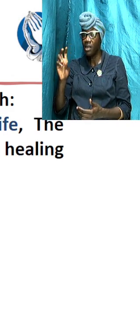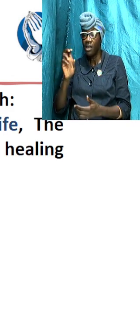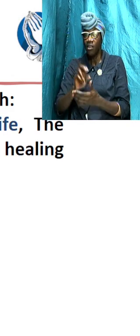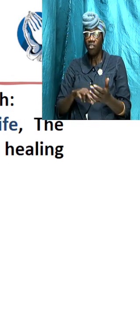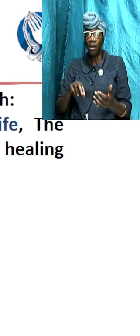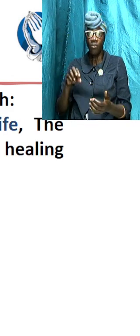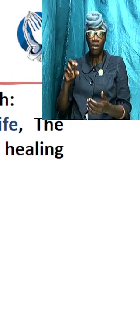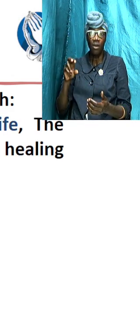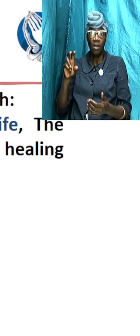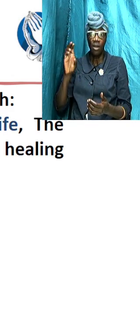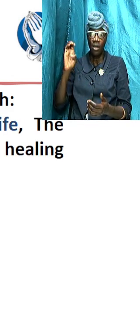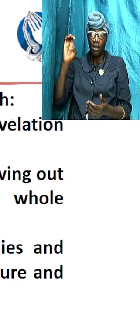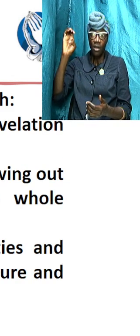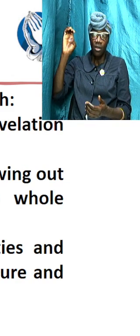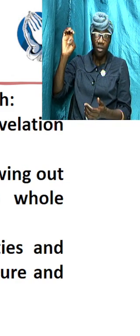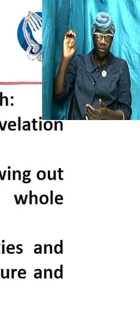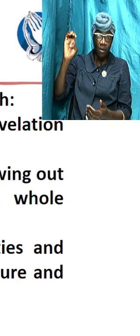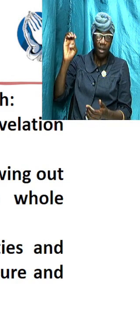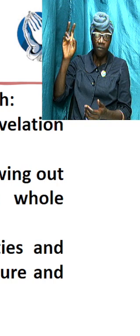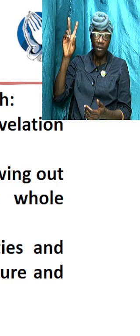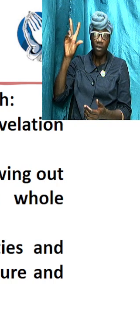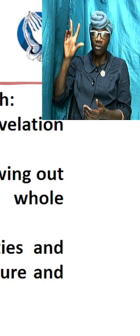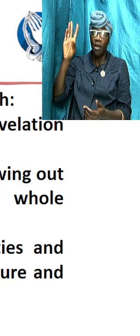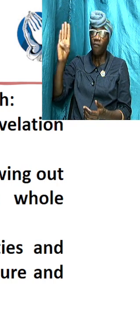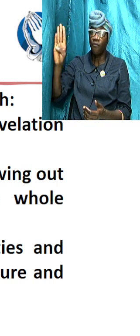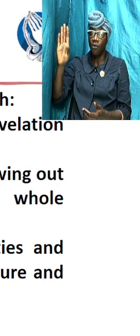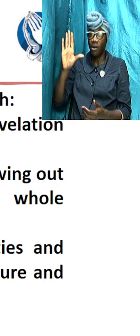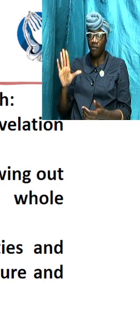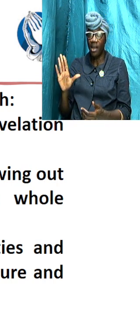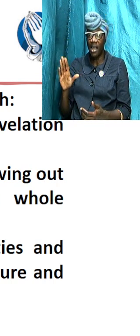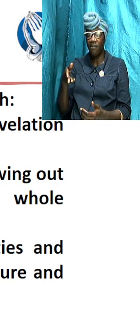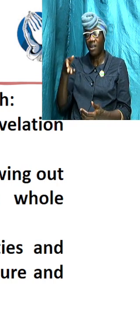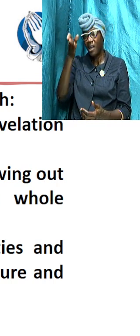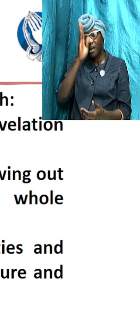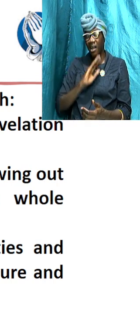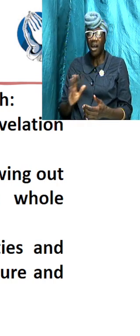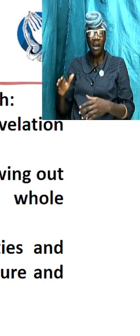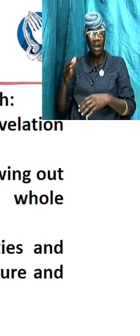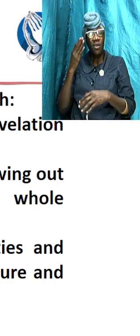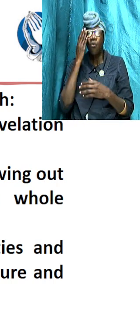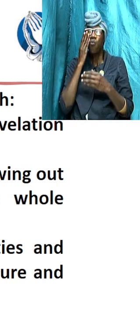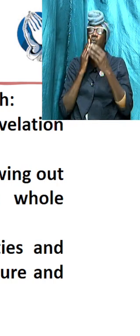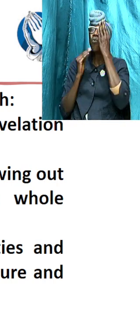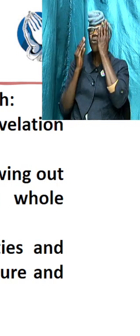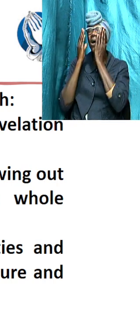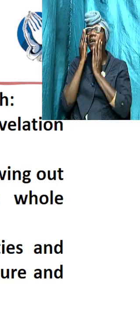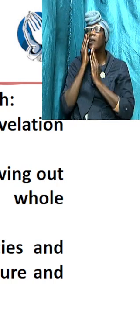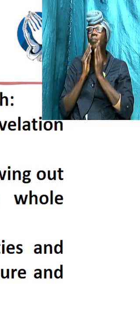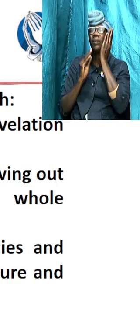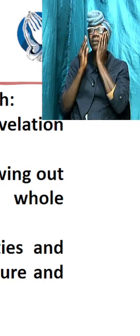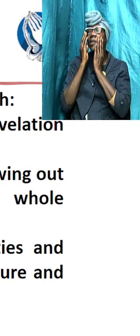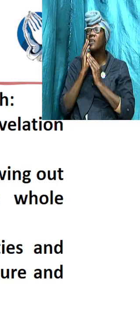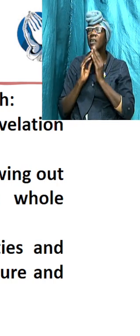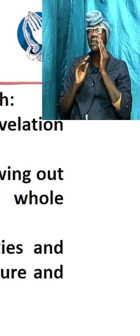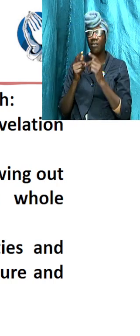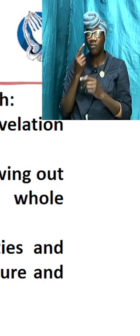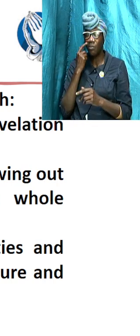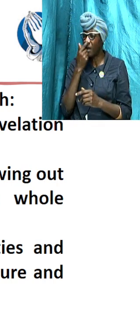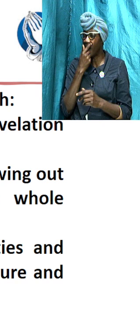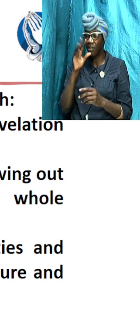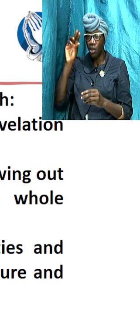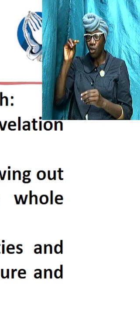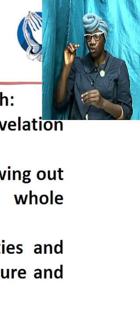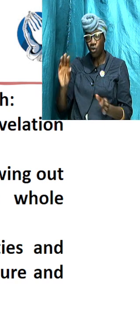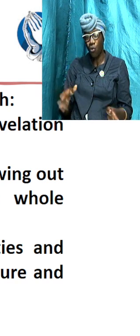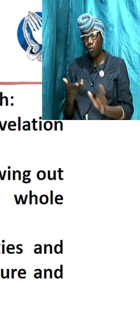the characteristics now of the city. God is going to wipe away all tears from their eyes, and there shall be no more death, neither